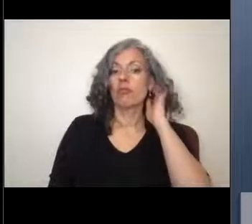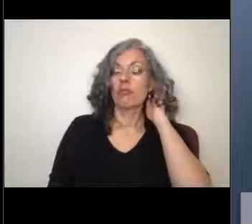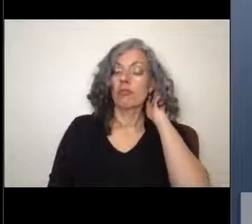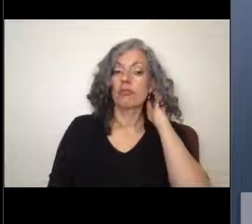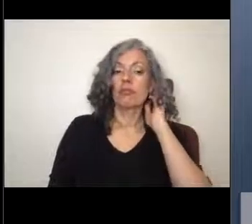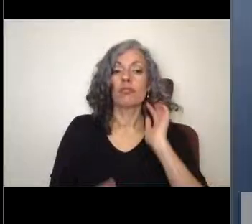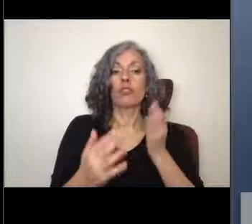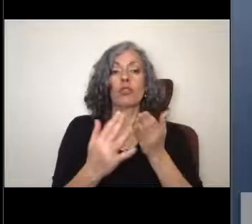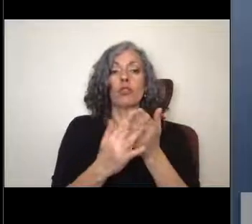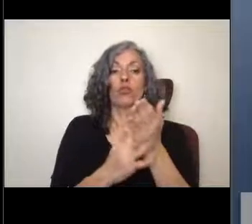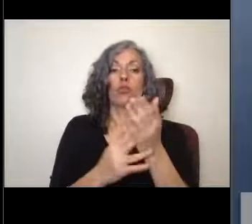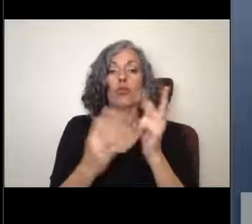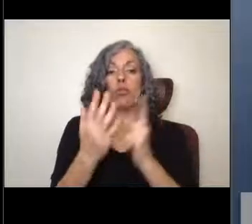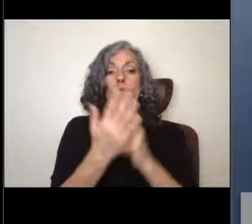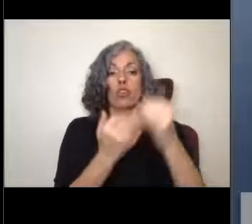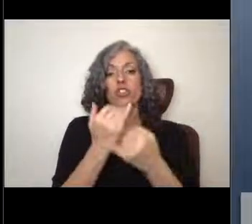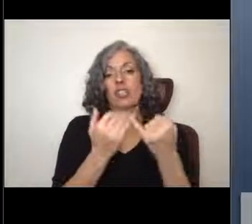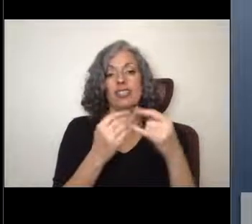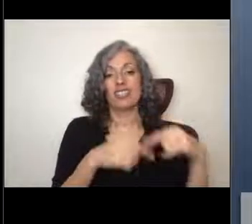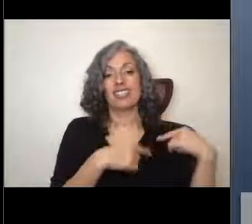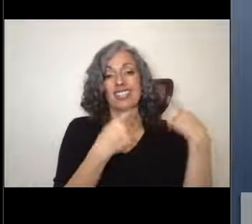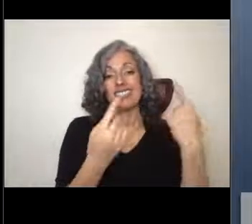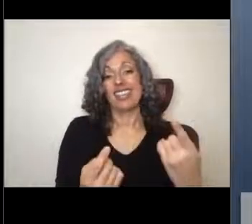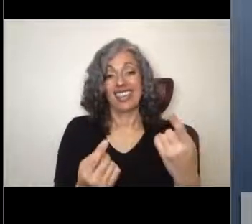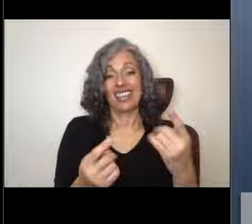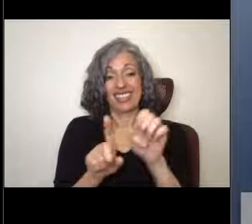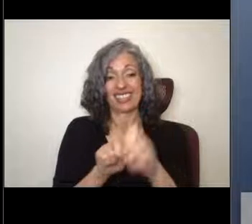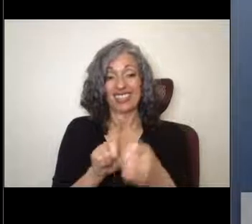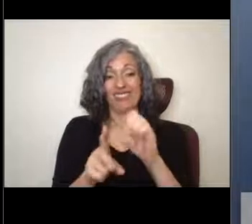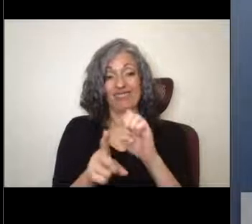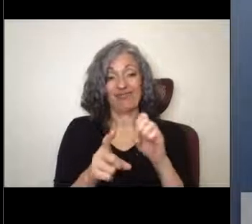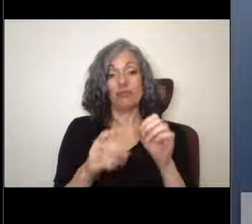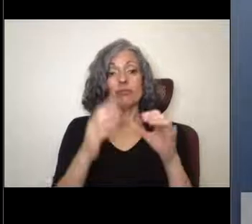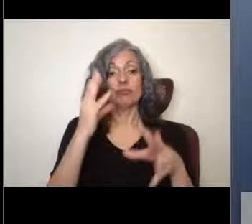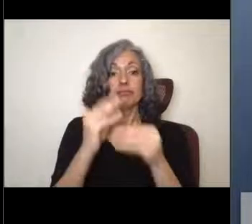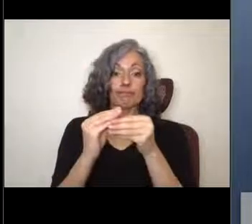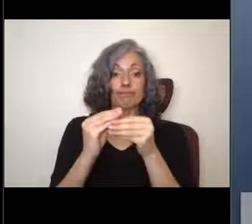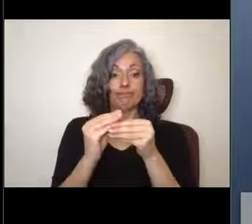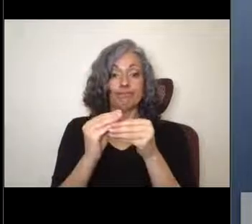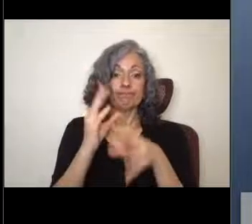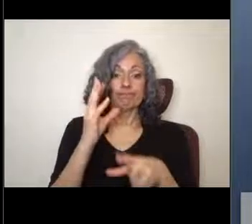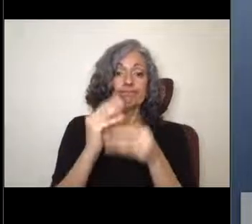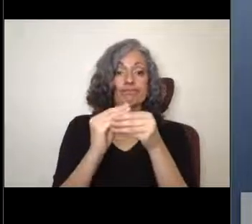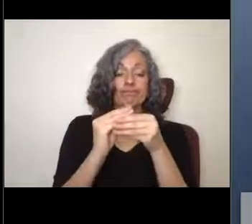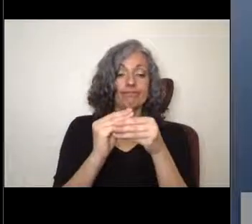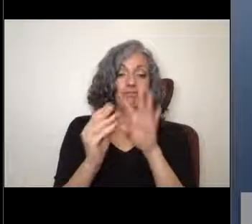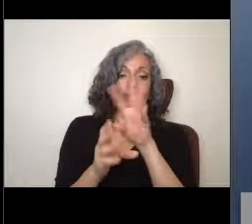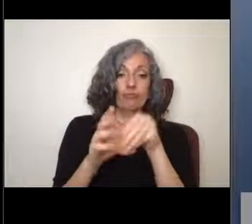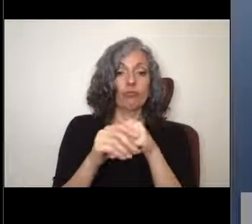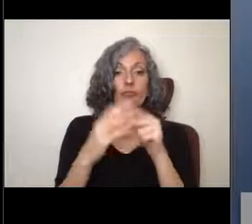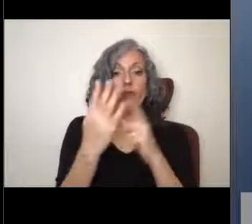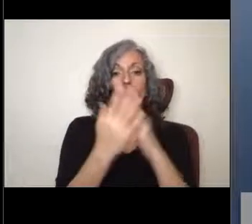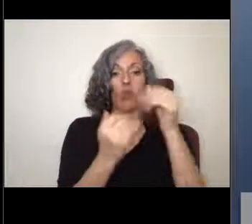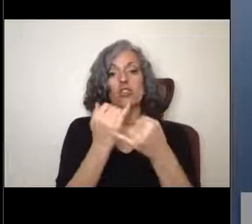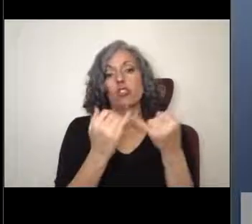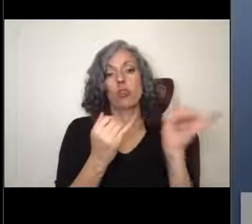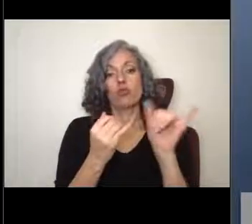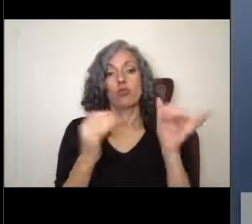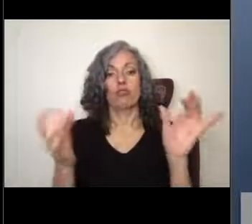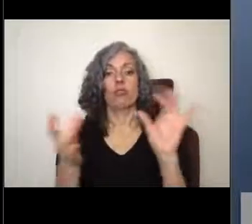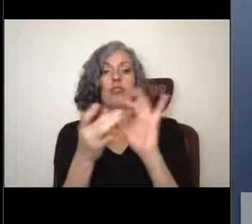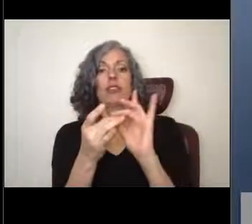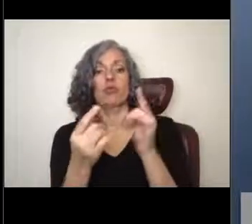project. Since then, during the environmental phase, Caltrans identified additional scope to incorporate into the project, most of which is also related